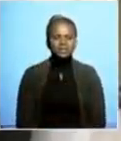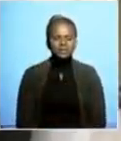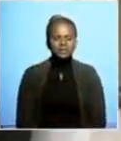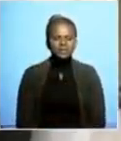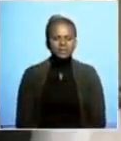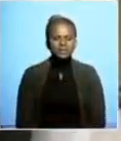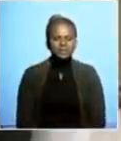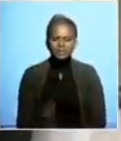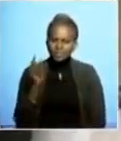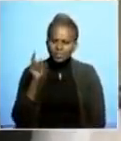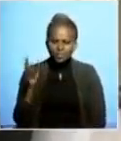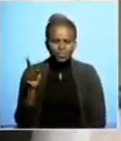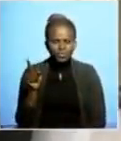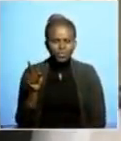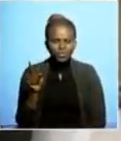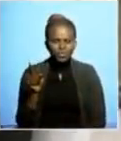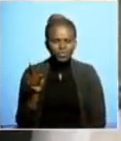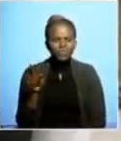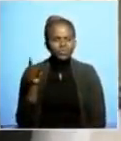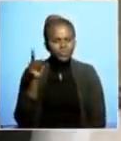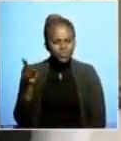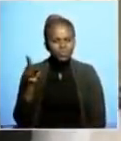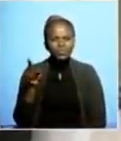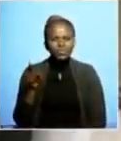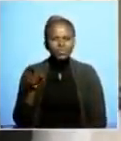You were bred by that institution.